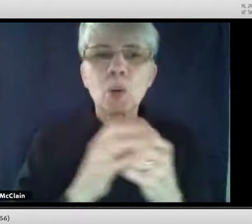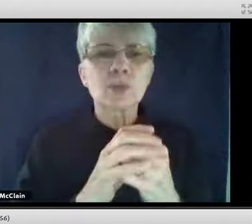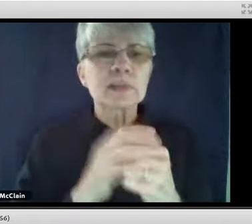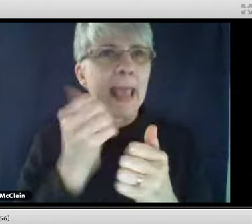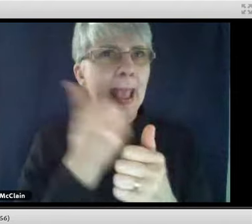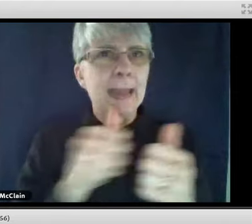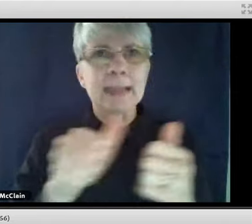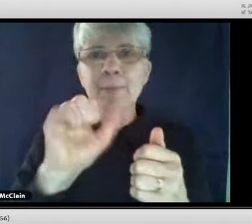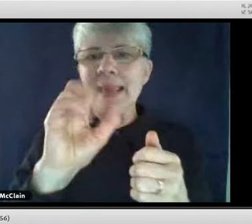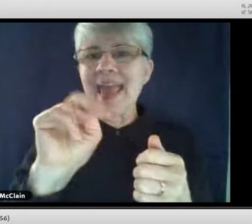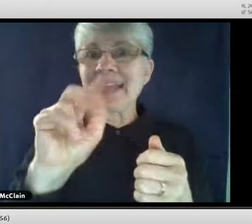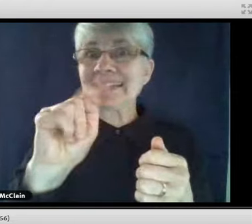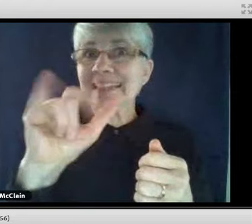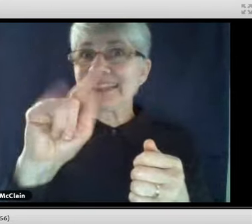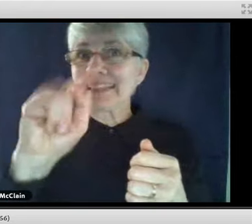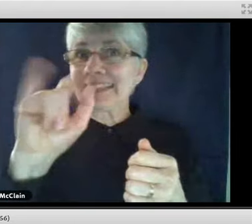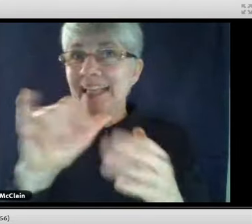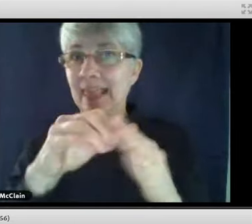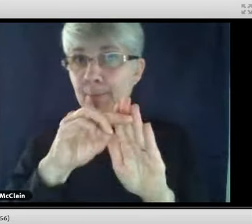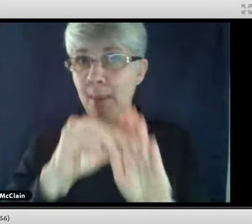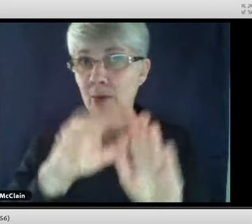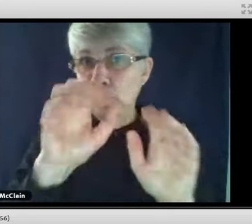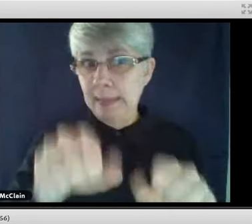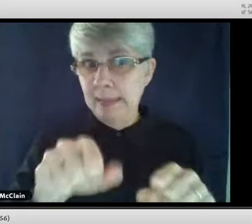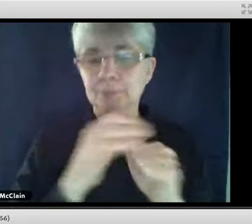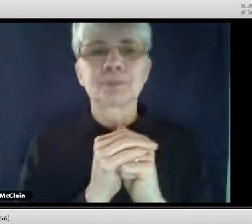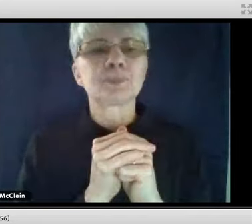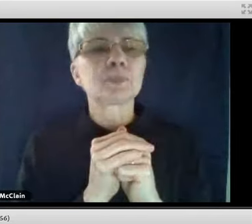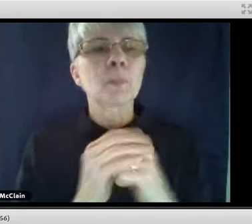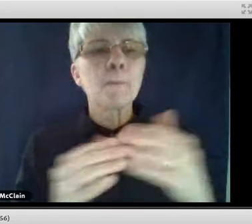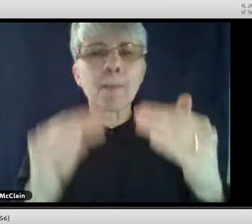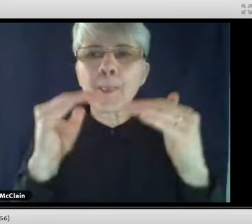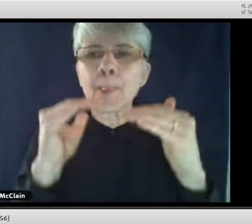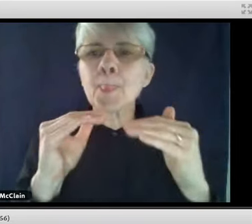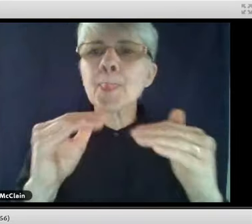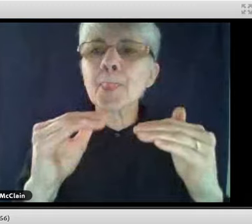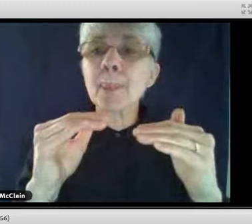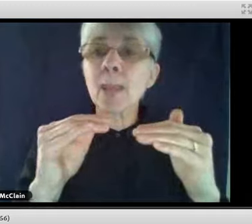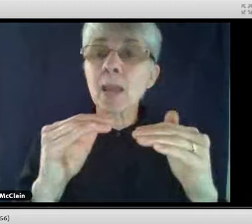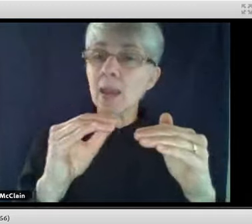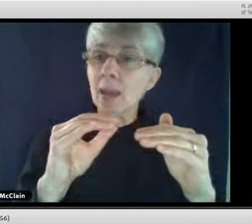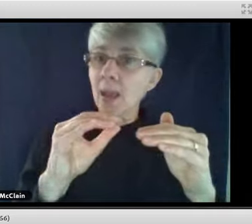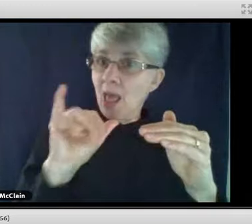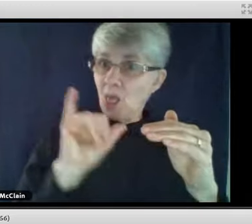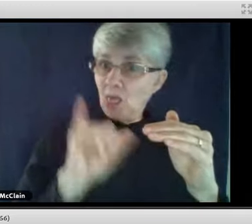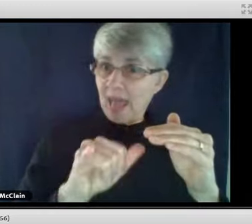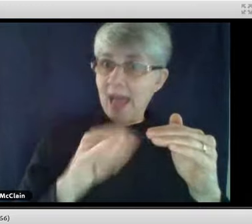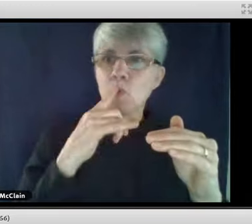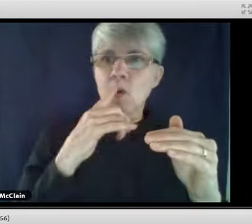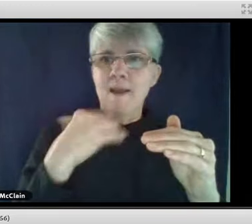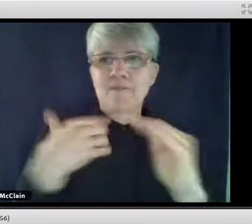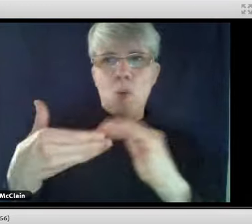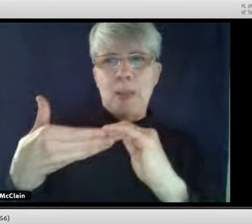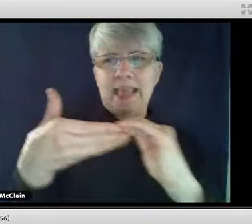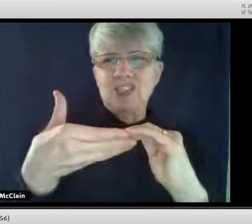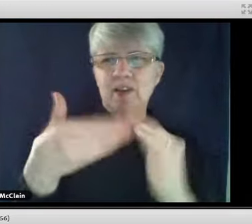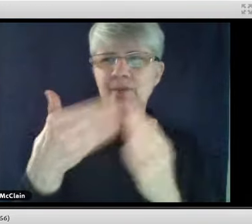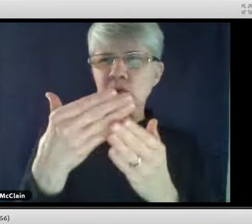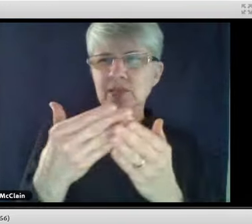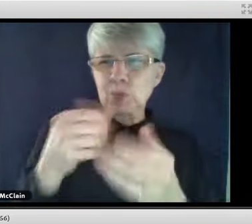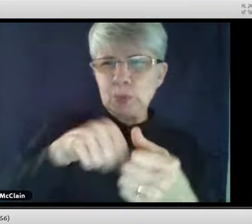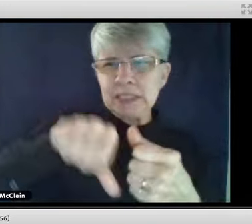entity in this model. All the entities will usually have a relationship of some sort to one another.